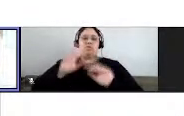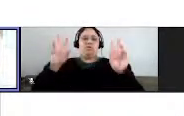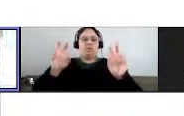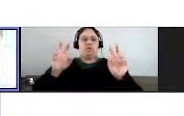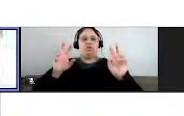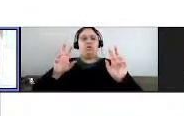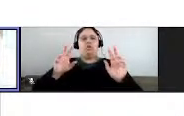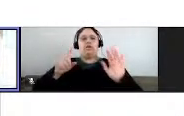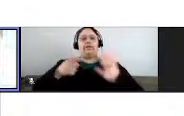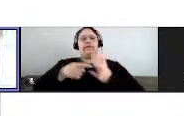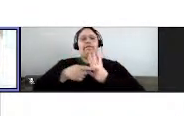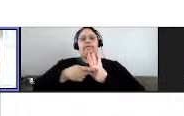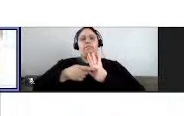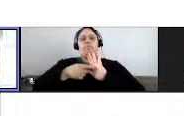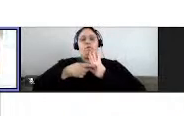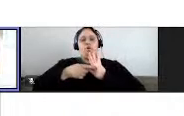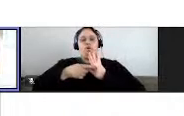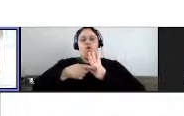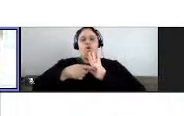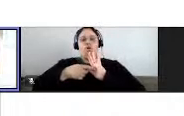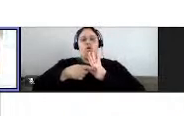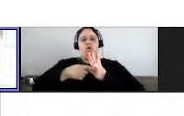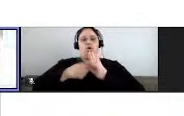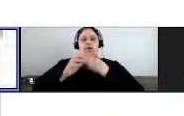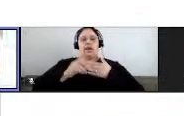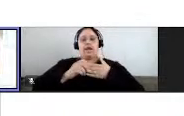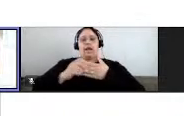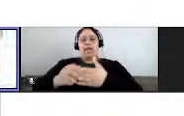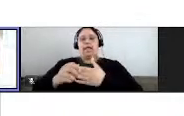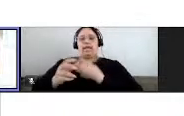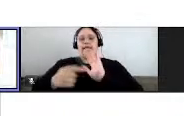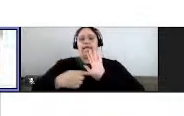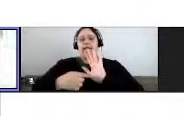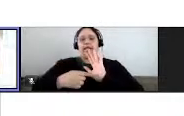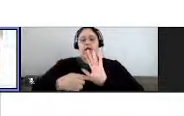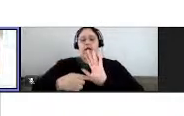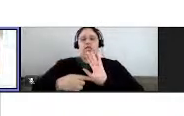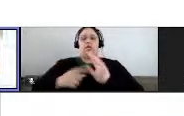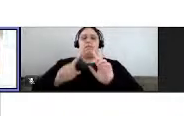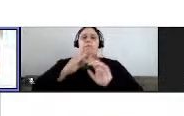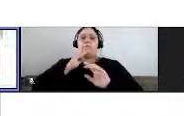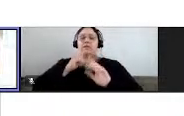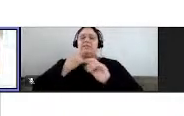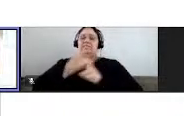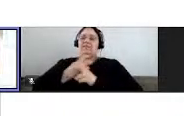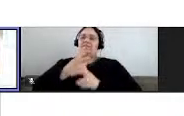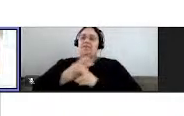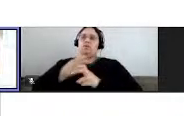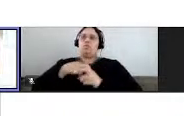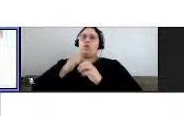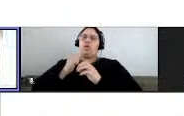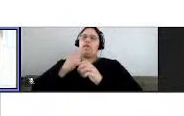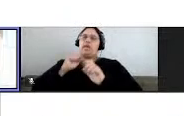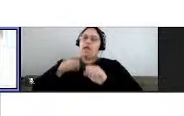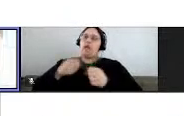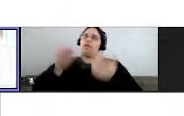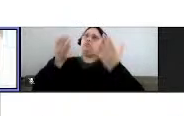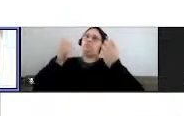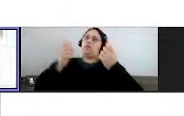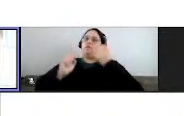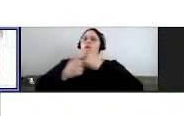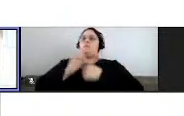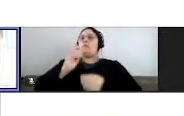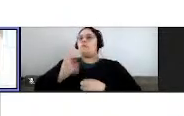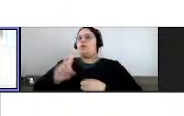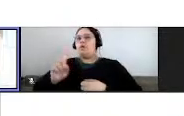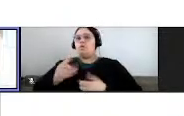a demand led indicator. So it's very difficult to always project or predict what will happen in